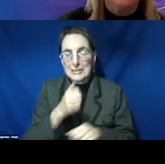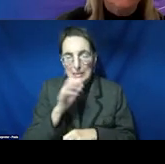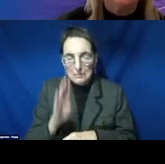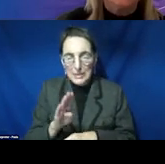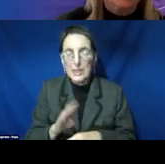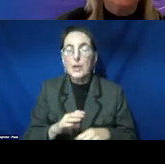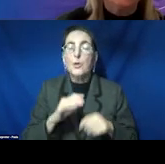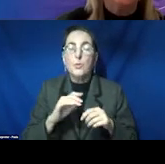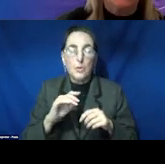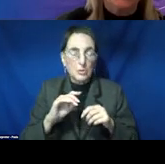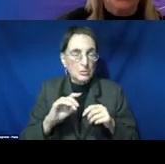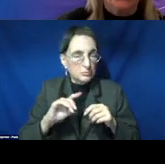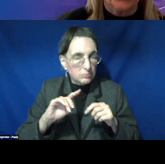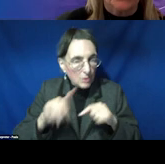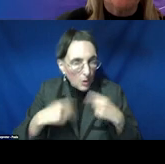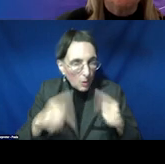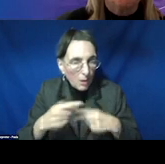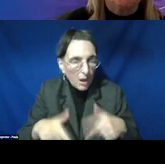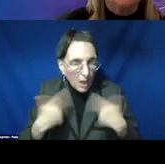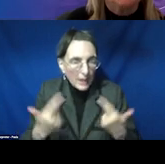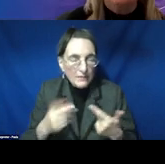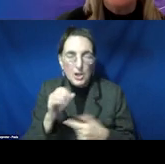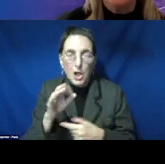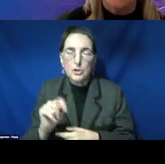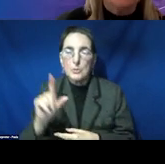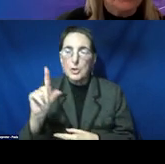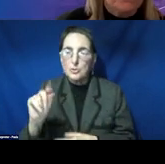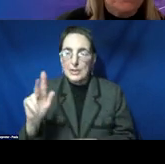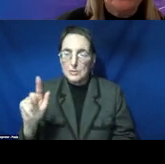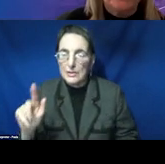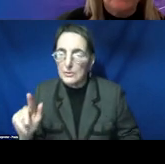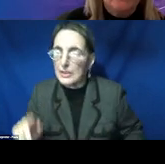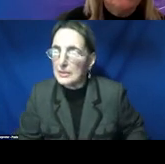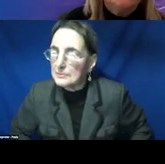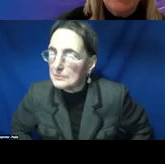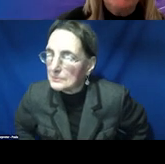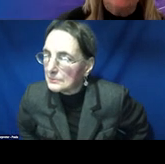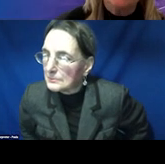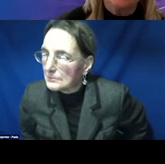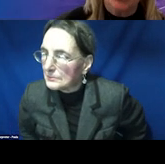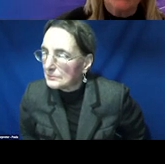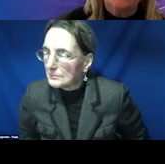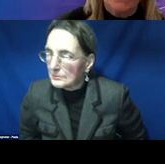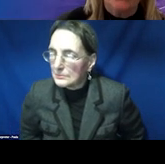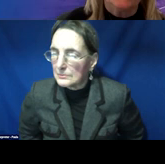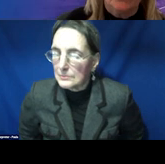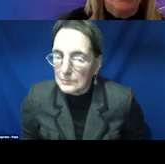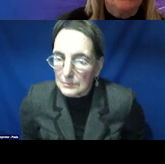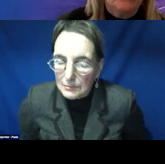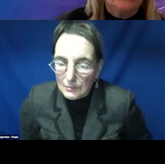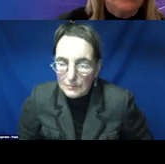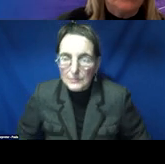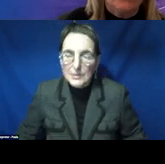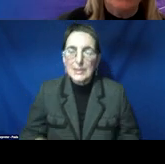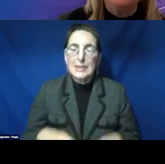live in October of 2023. Next slide, please. Now I'd like to talk about